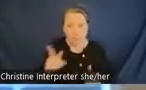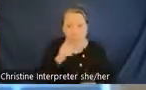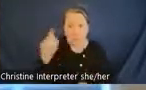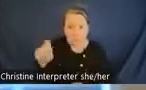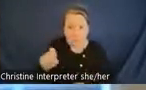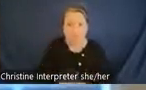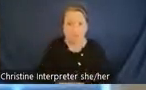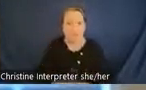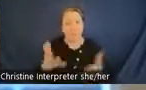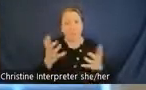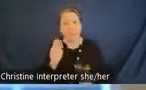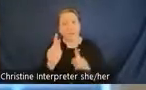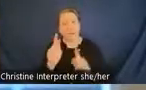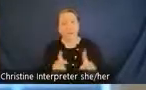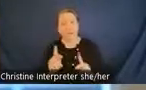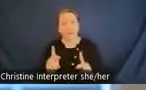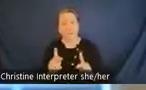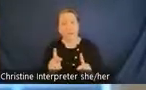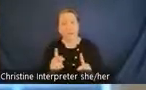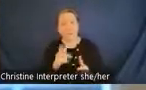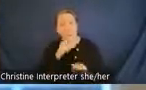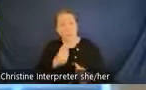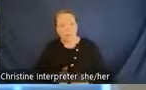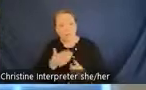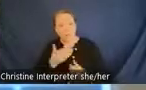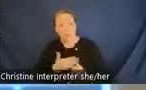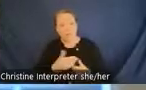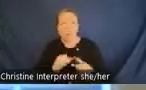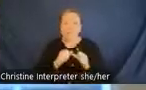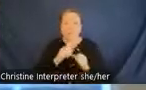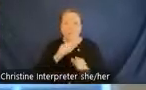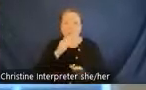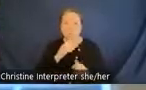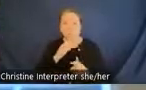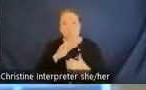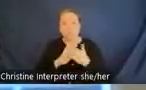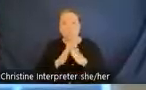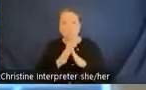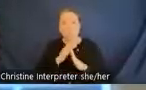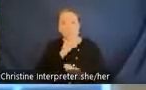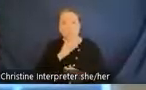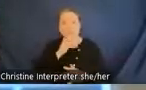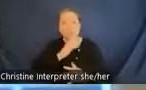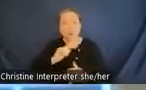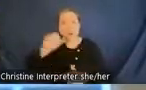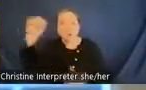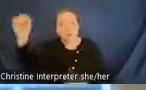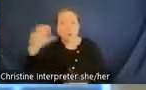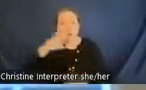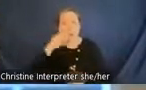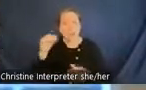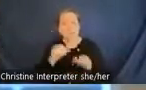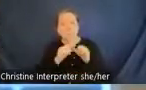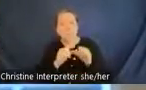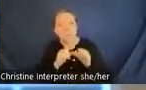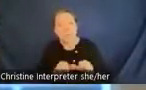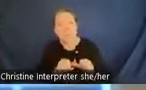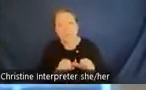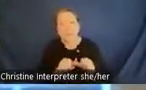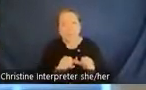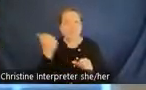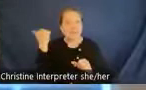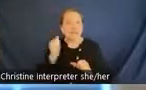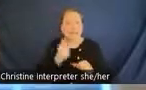our residents to be able to age, maintain, and be in place in any through any temporary or